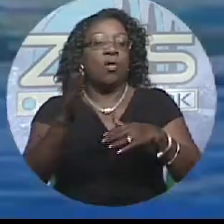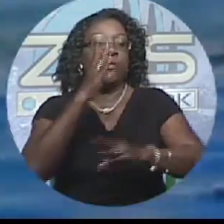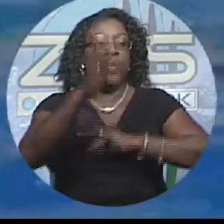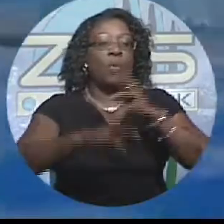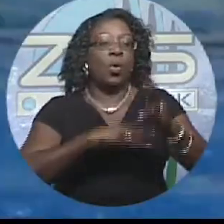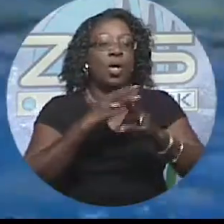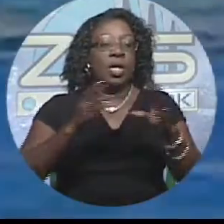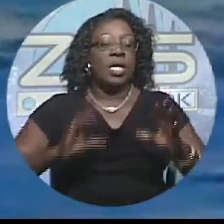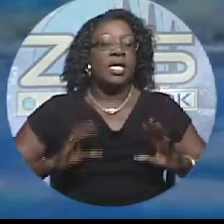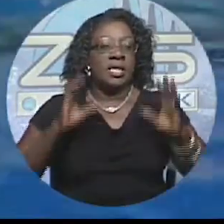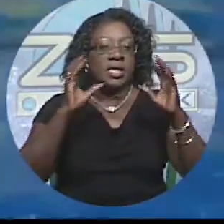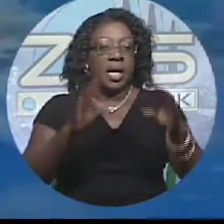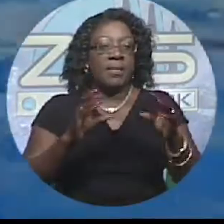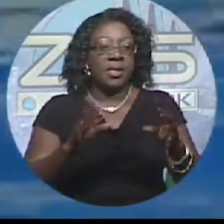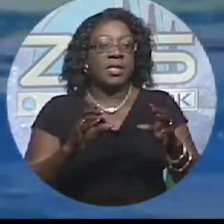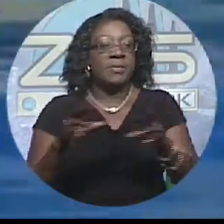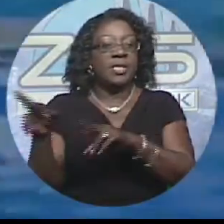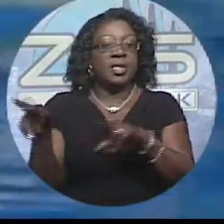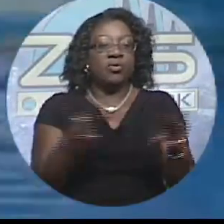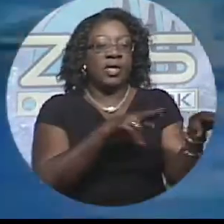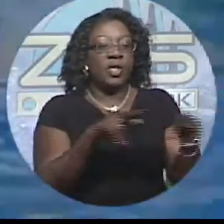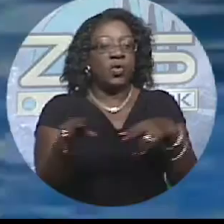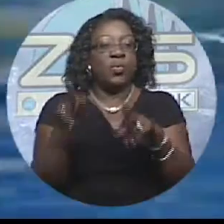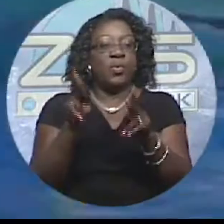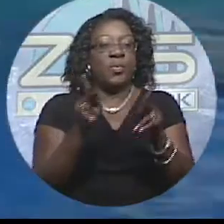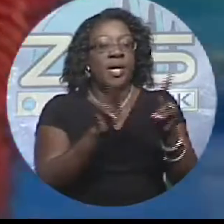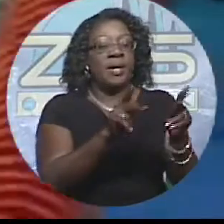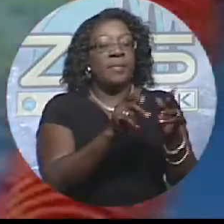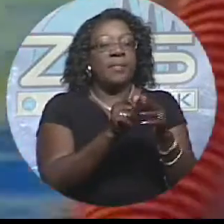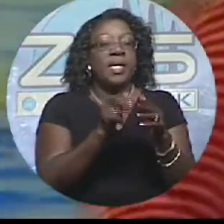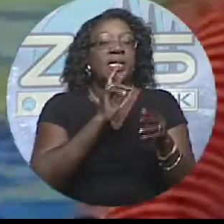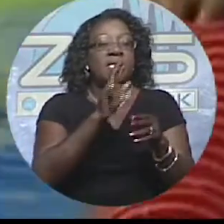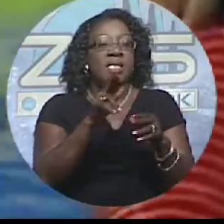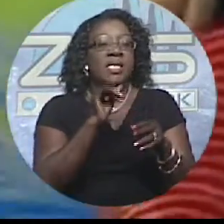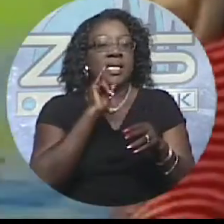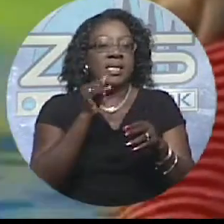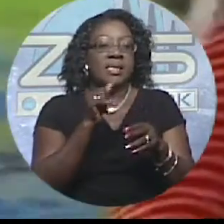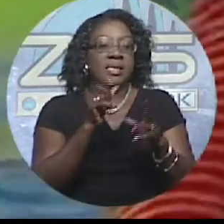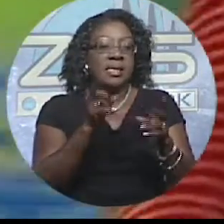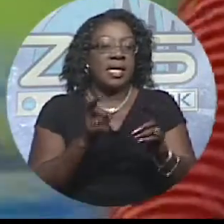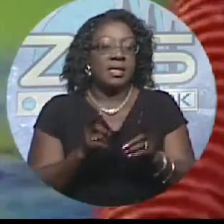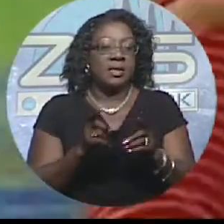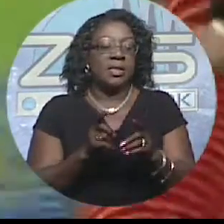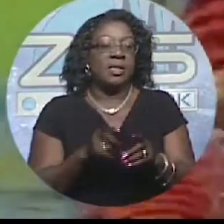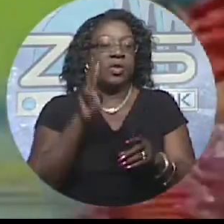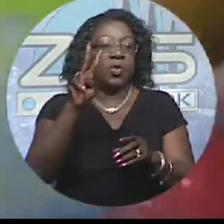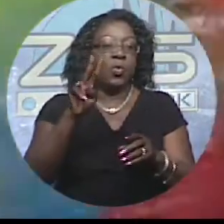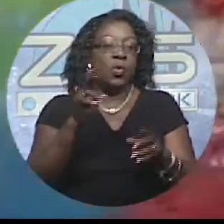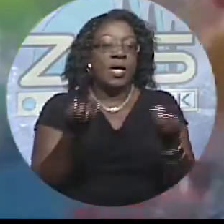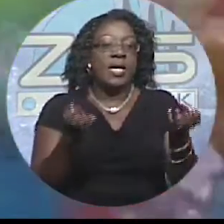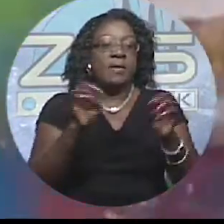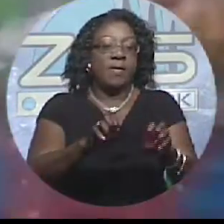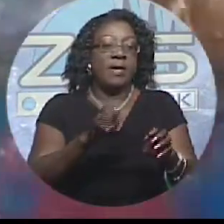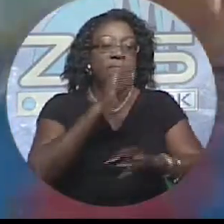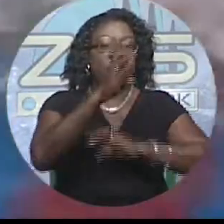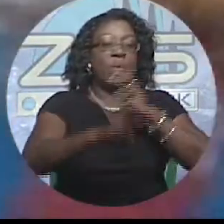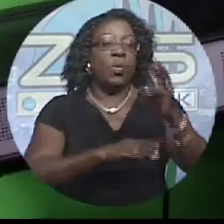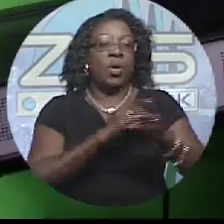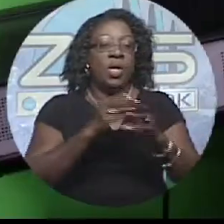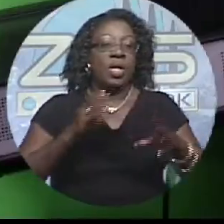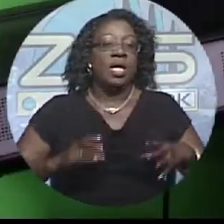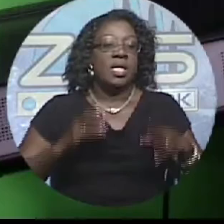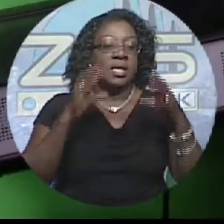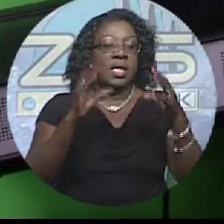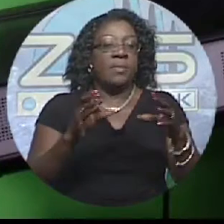she wanted to go and really prepare for Rio. But she's decided to swim 2 events at the World Championships, the 50 fly and the